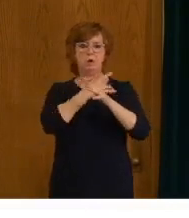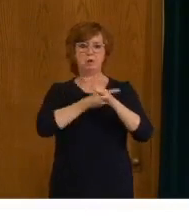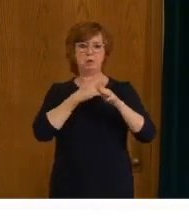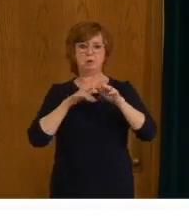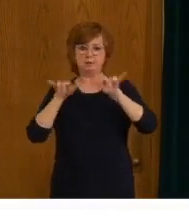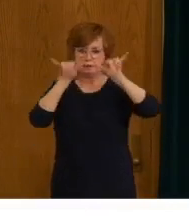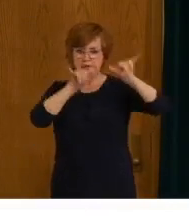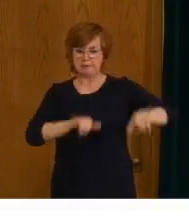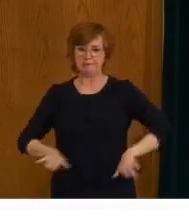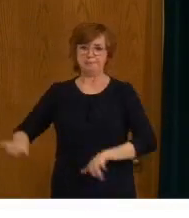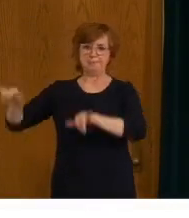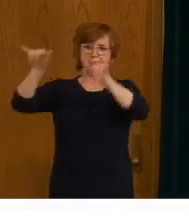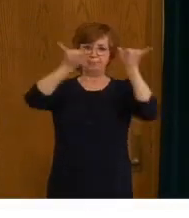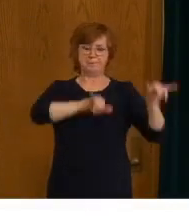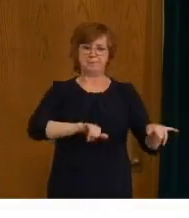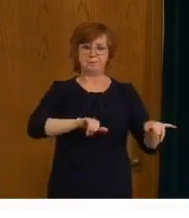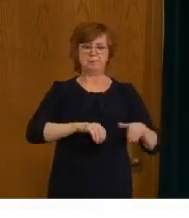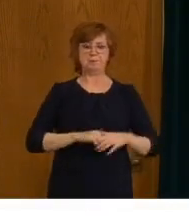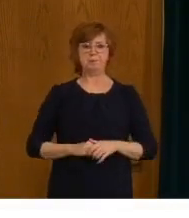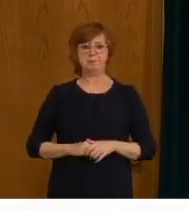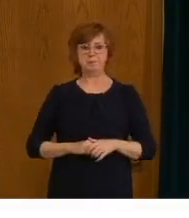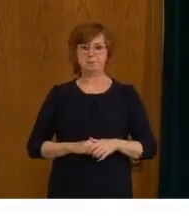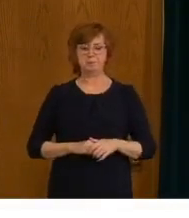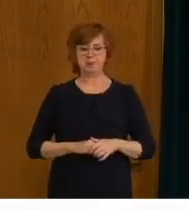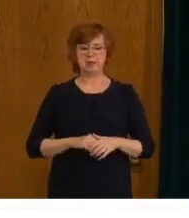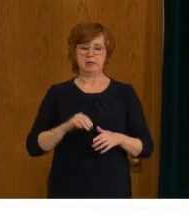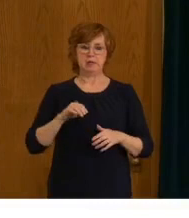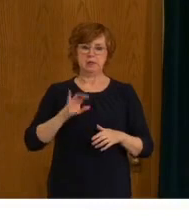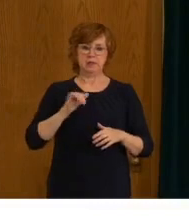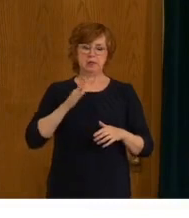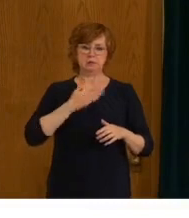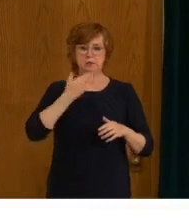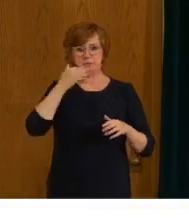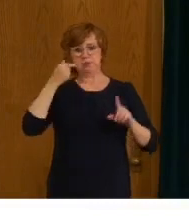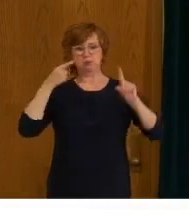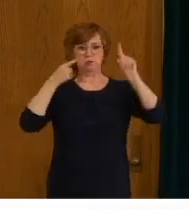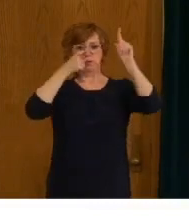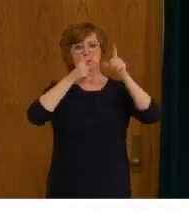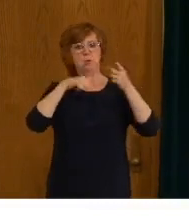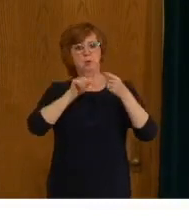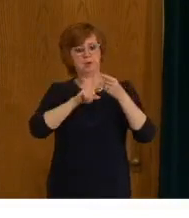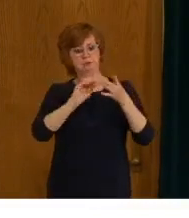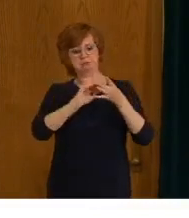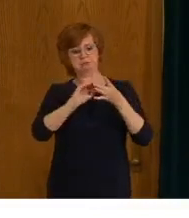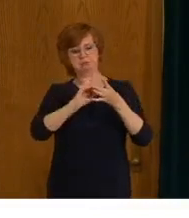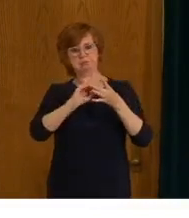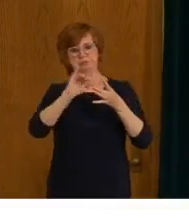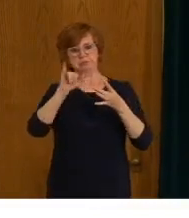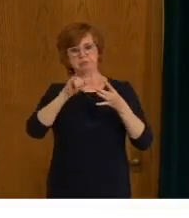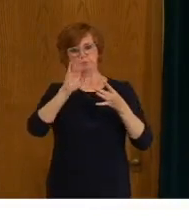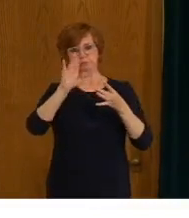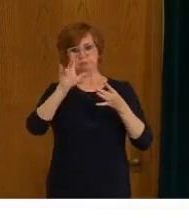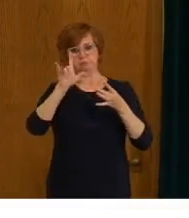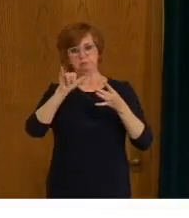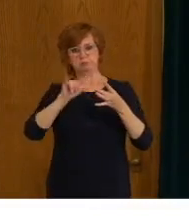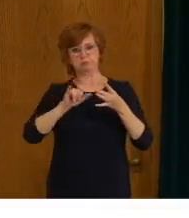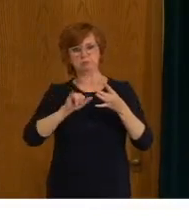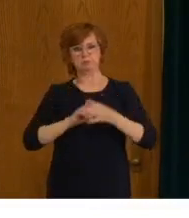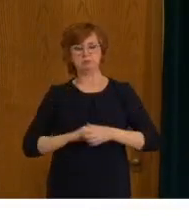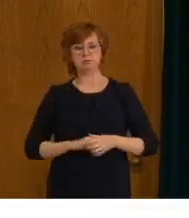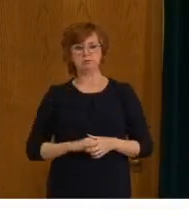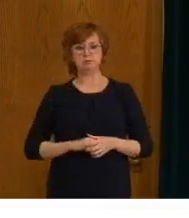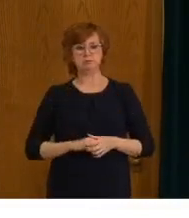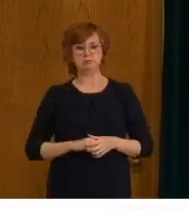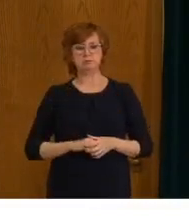that will be our best defense starting mid-July in terms of really going back to a more kind of